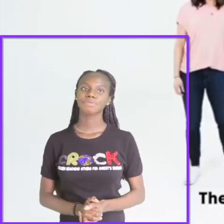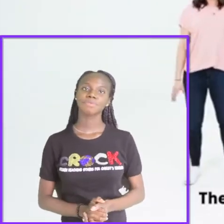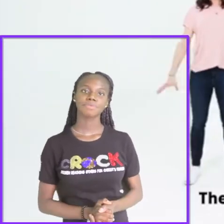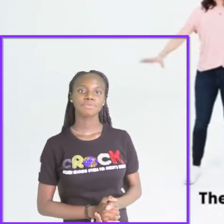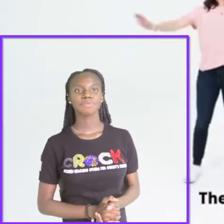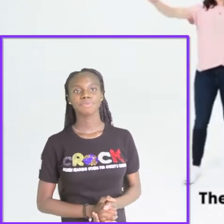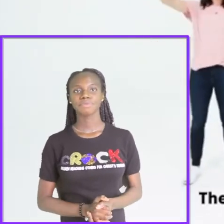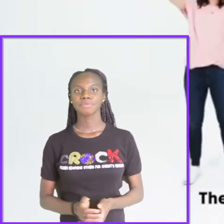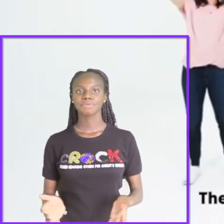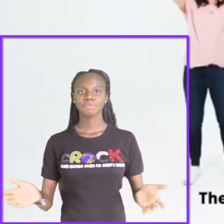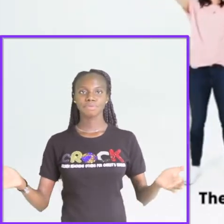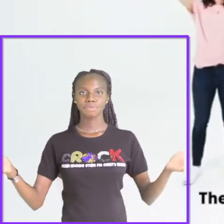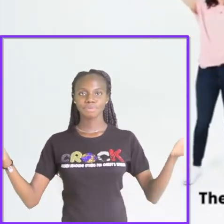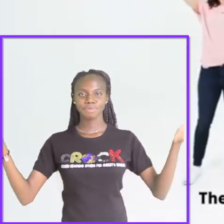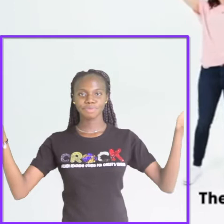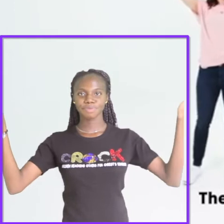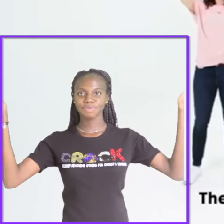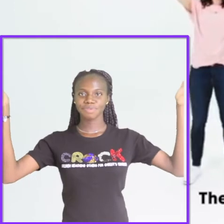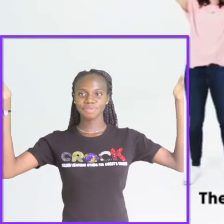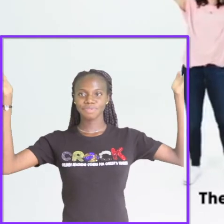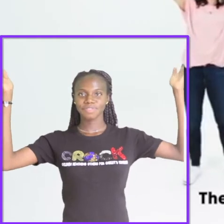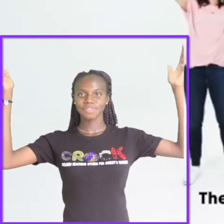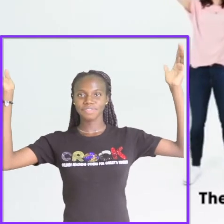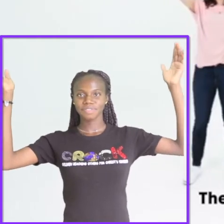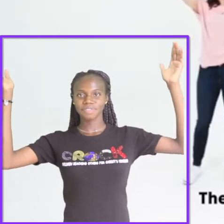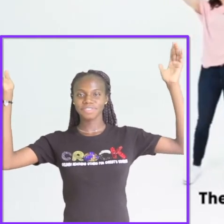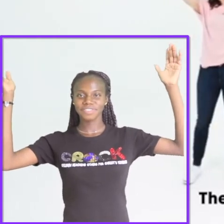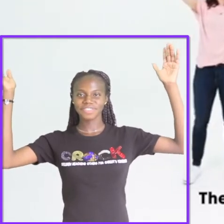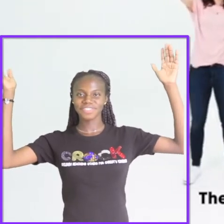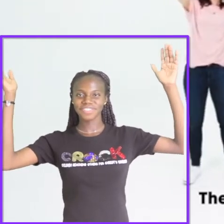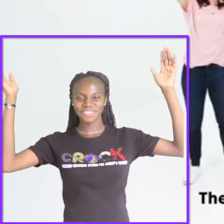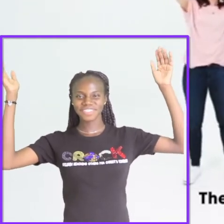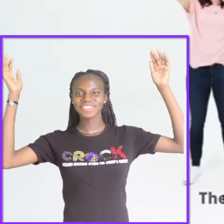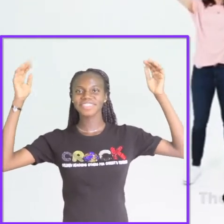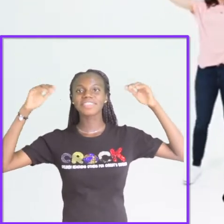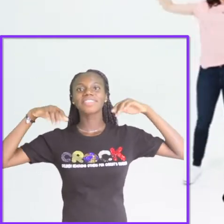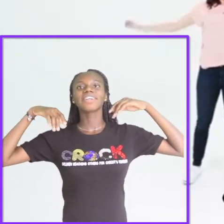The splendor of the King,